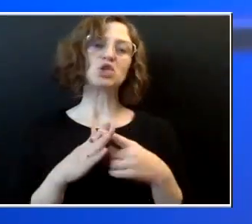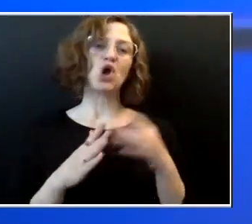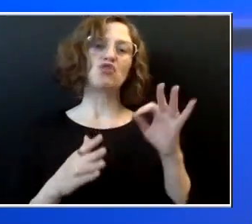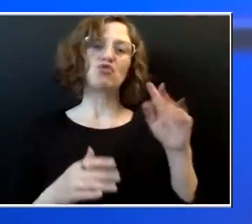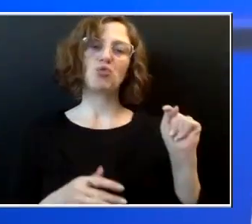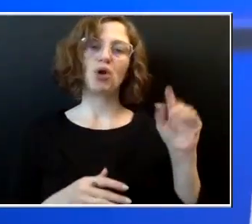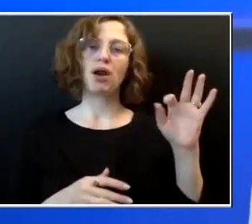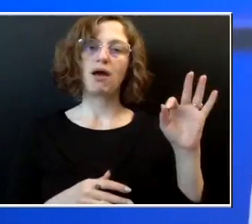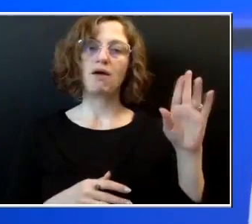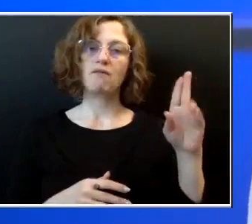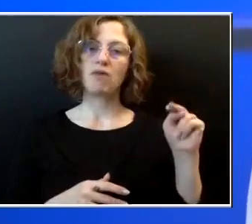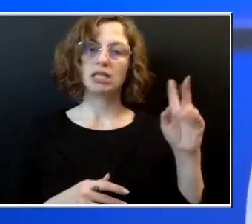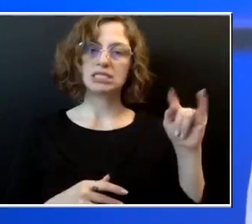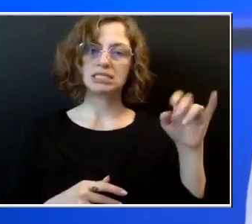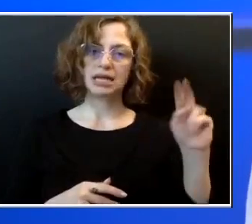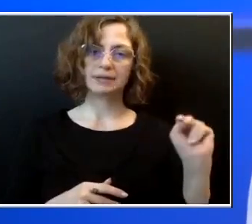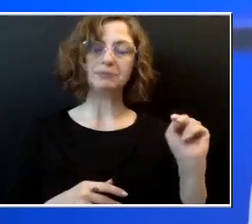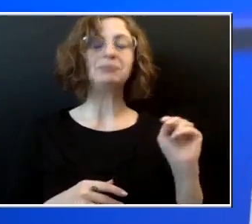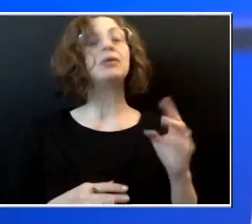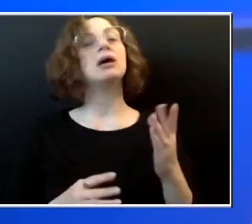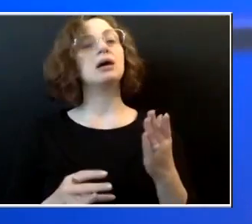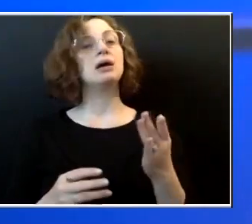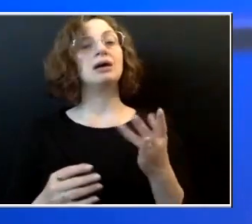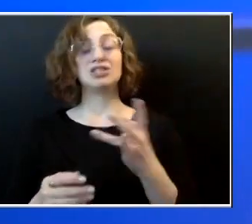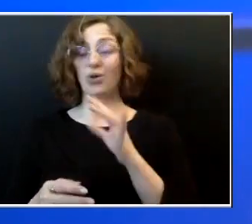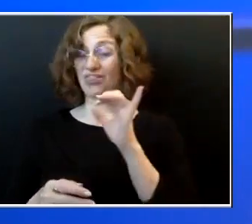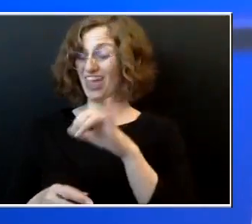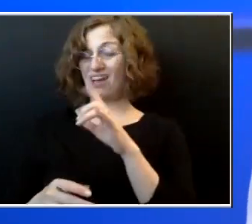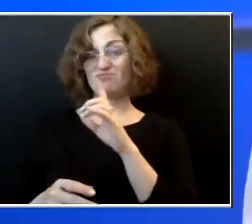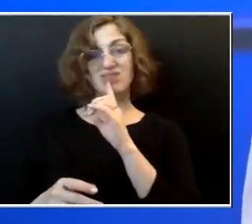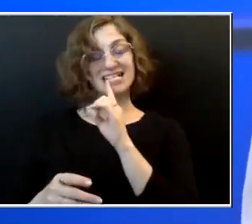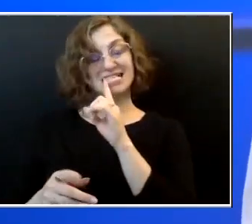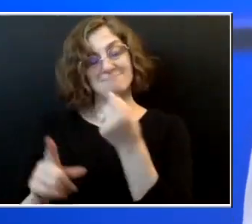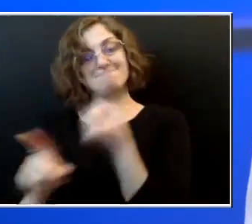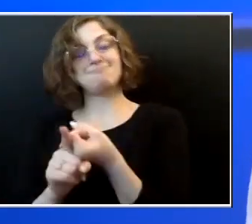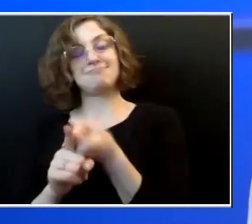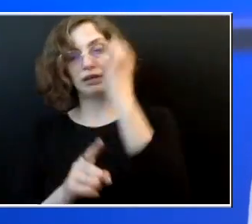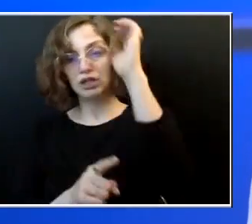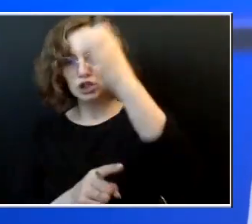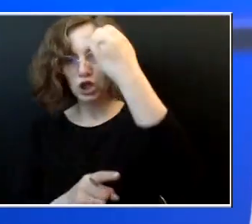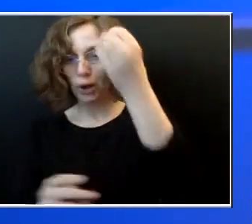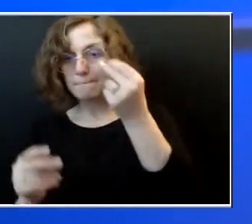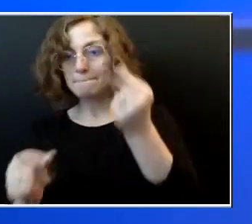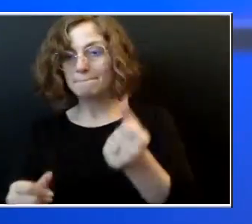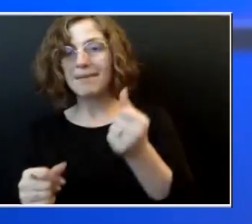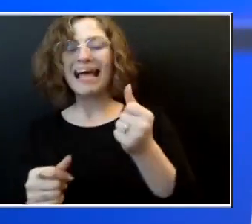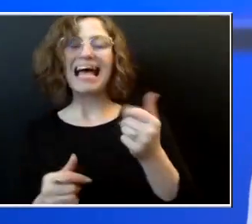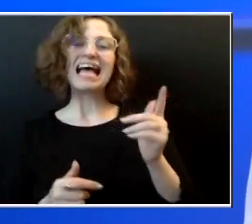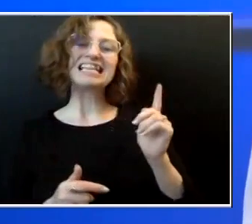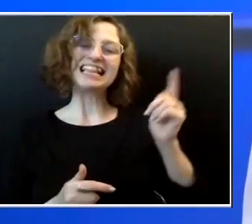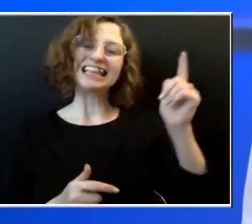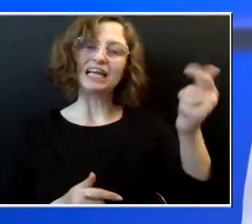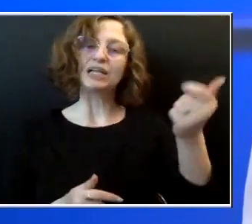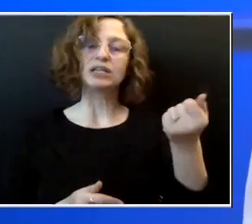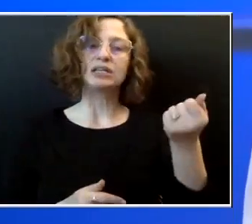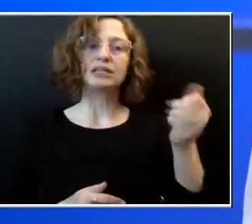over to Europe and didn't strike in America until a little later in 1918, after the outbreak in